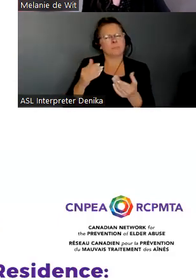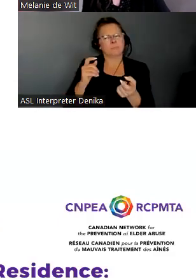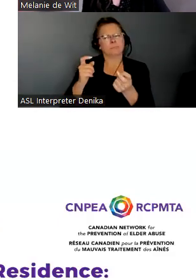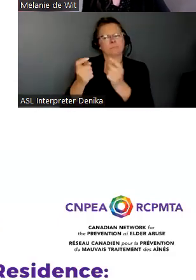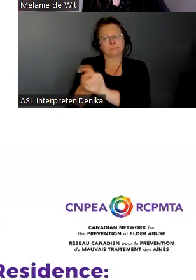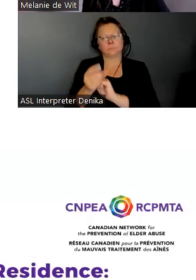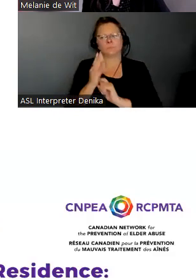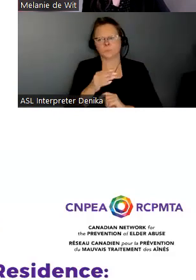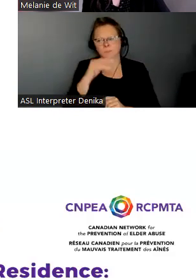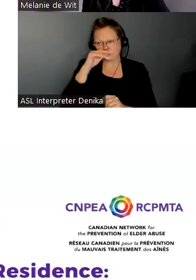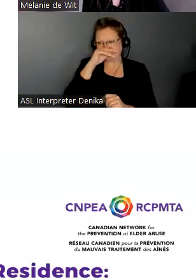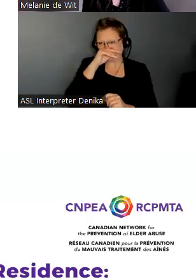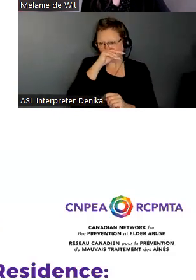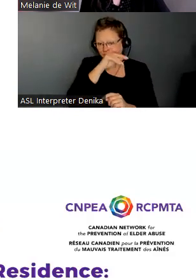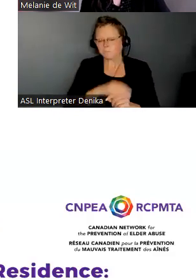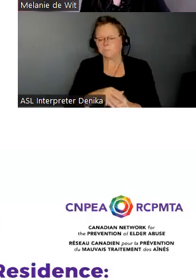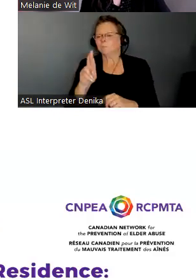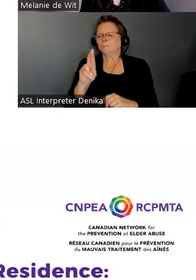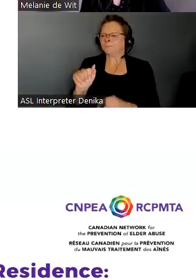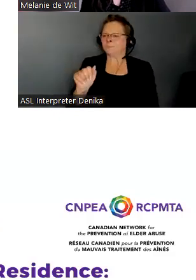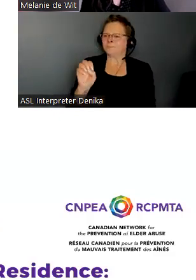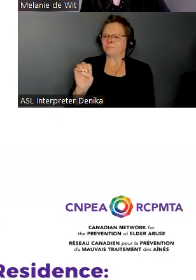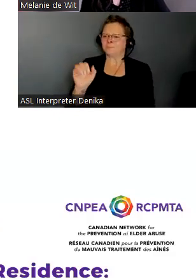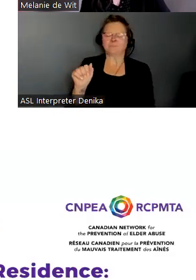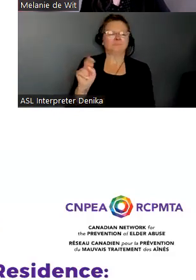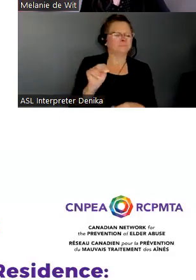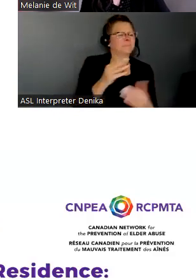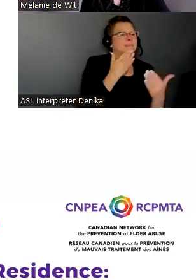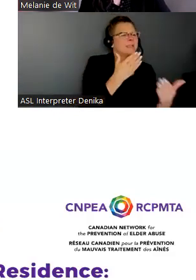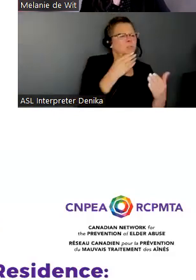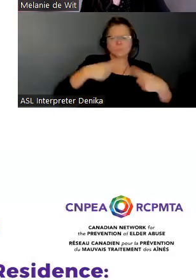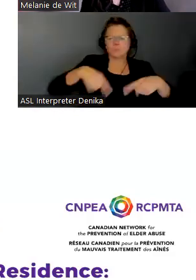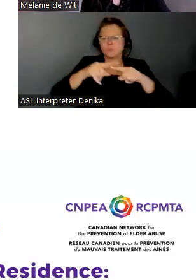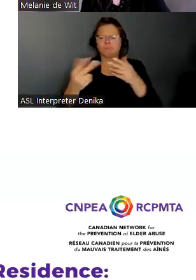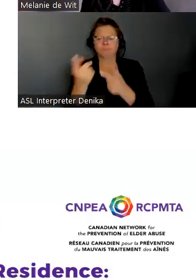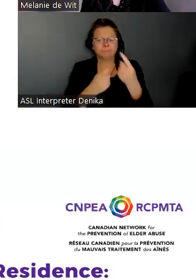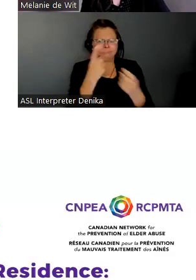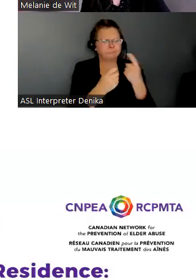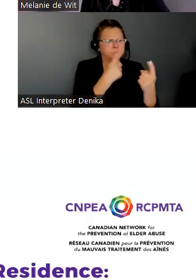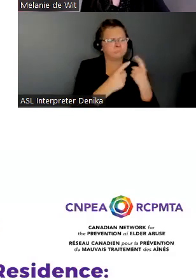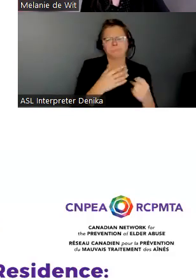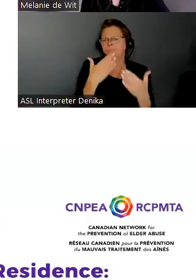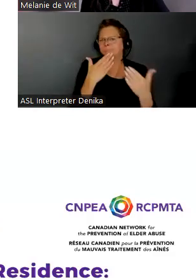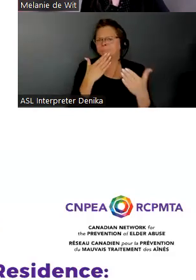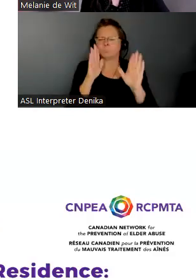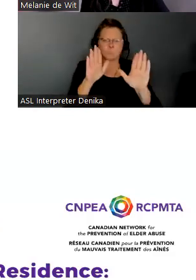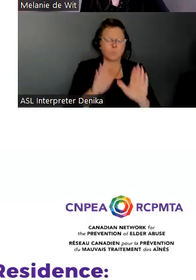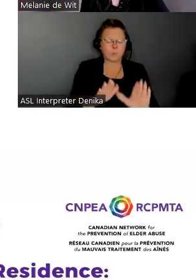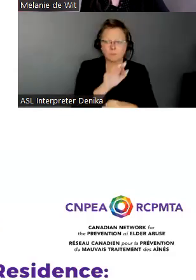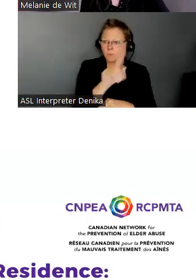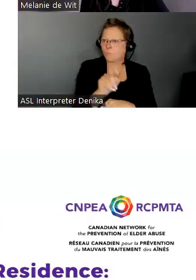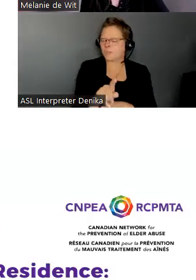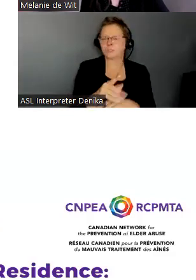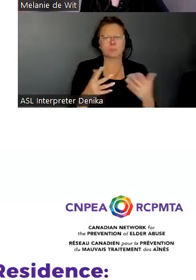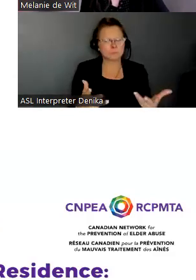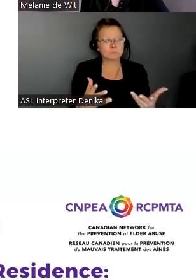Great. Thank you for all everybody's engagement and asking the questions. There have been some really good, insightful questions and ones